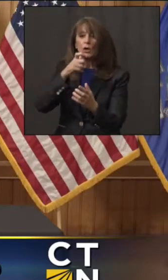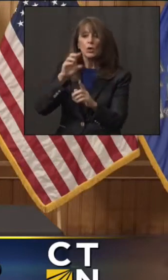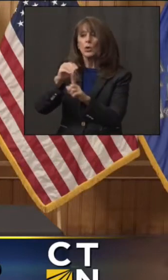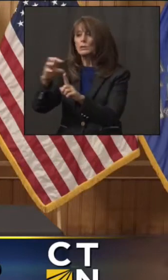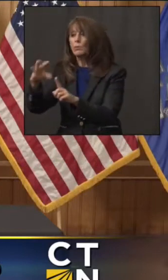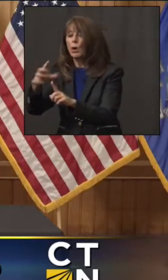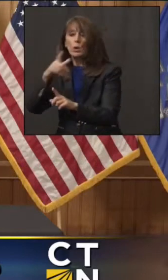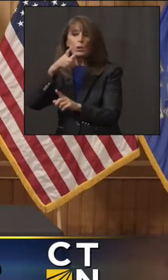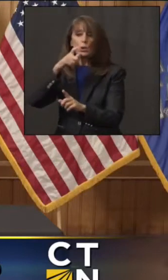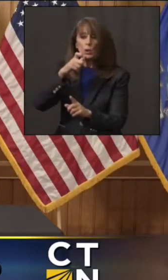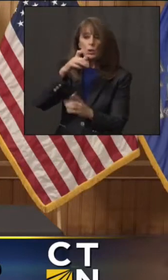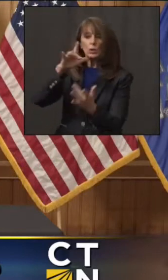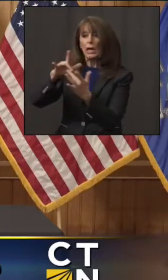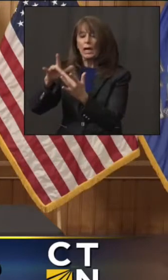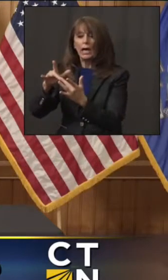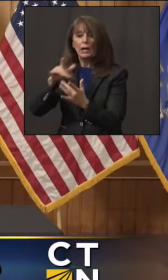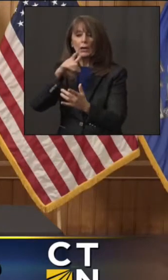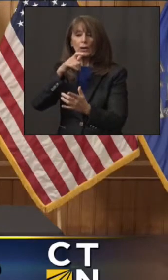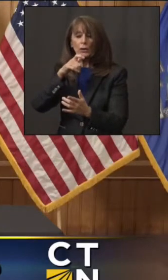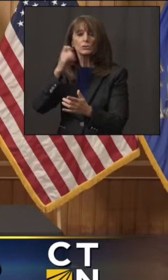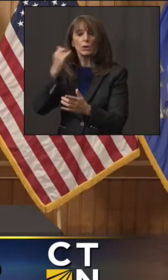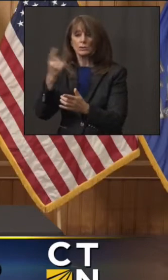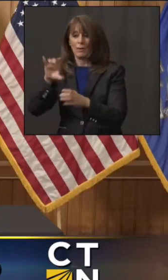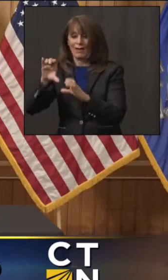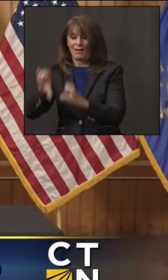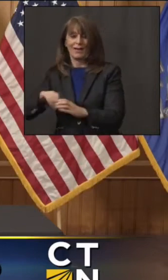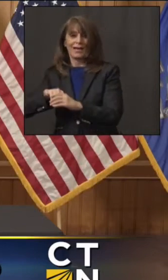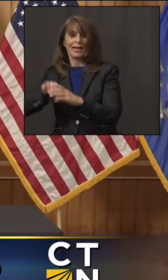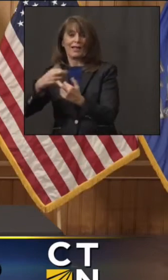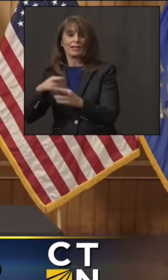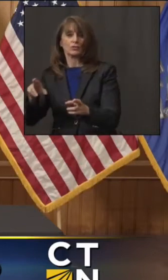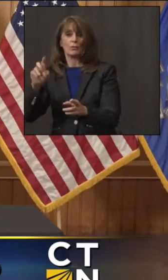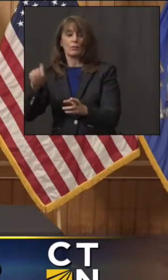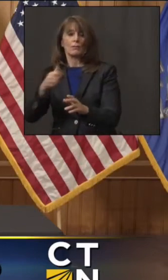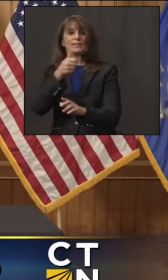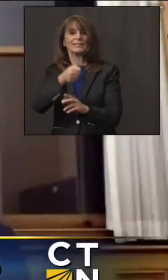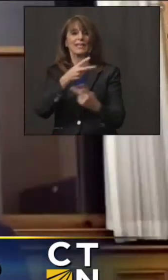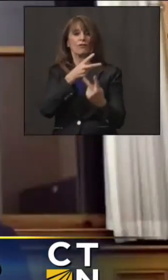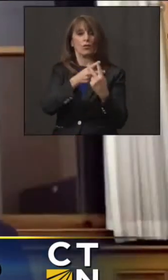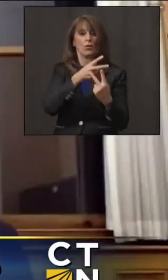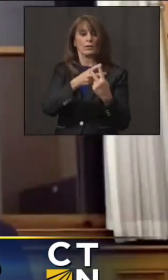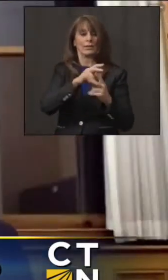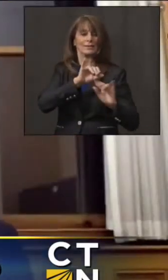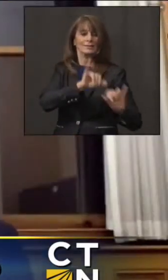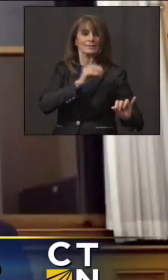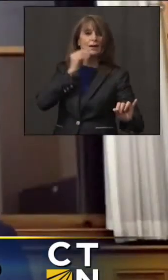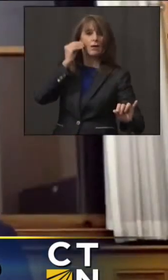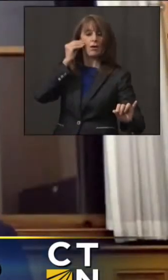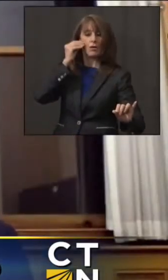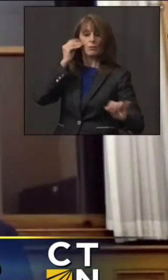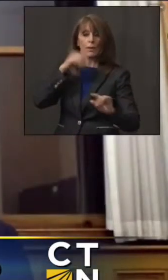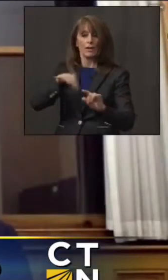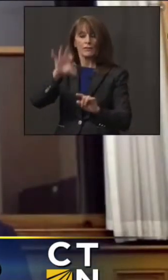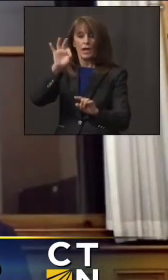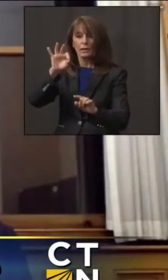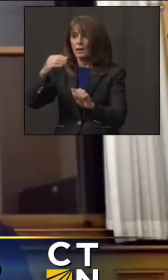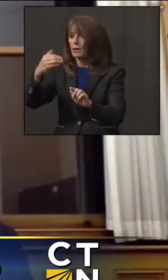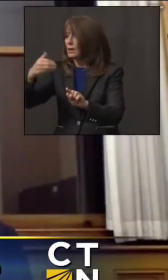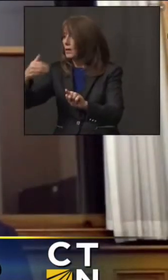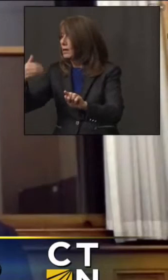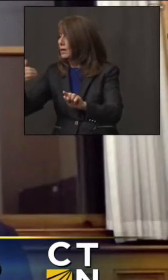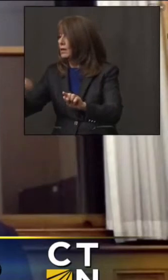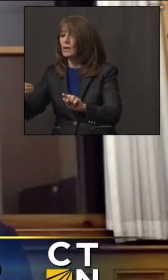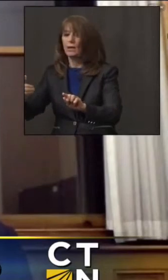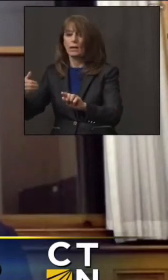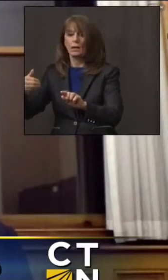mentioned earlier, when it's someone in a class and they have to self-quarantine for a period of time, when you find out that after that quarantine's